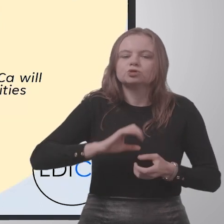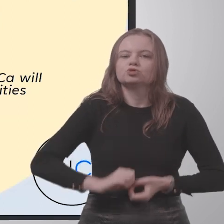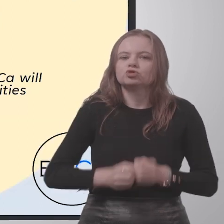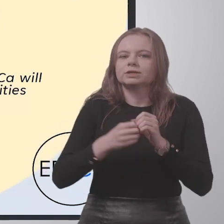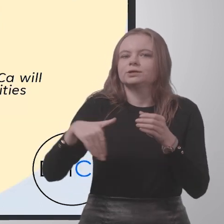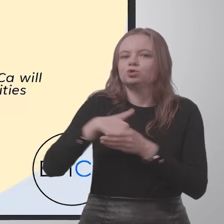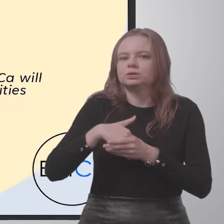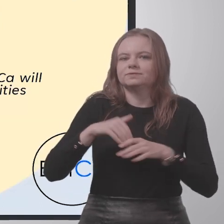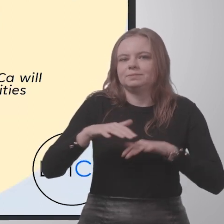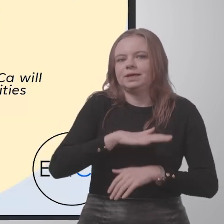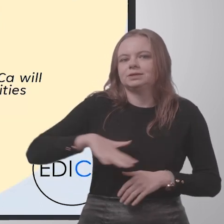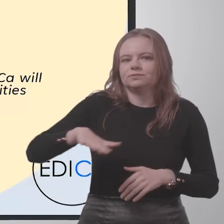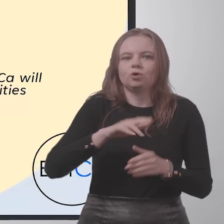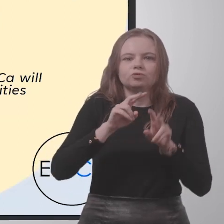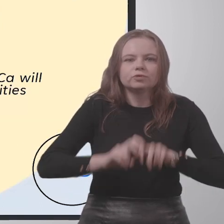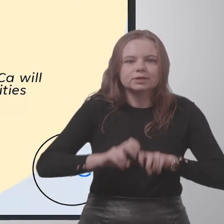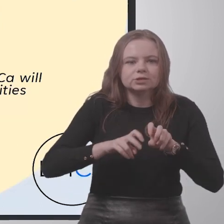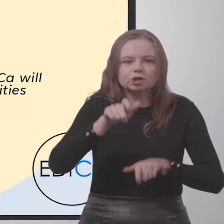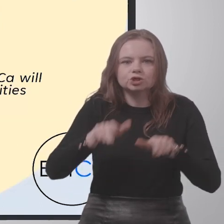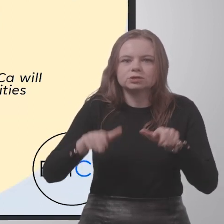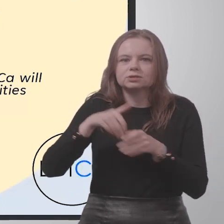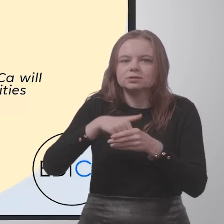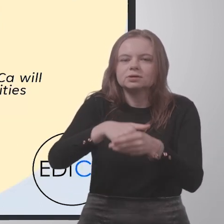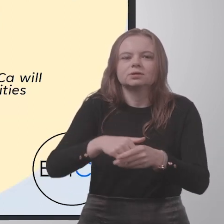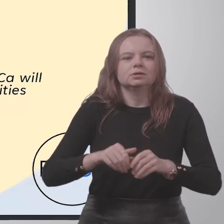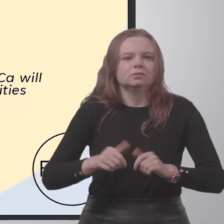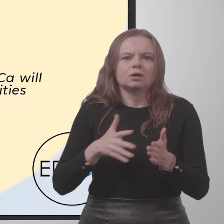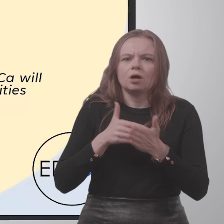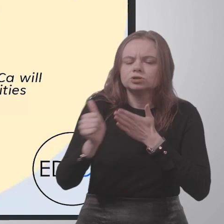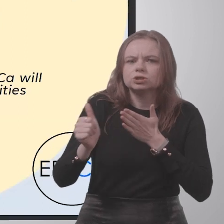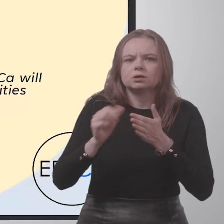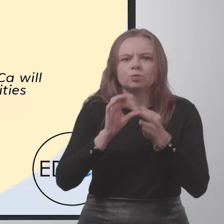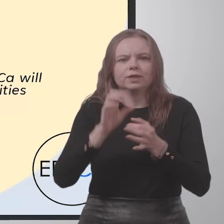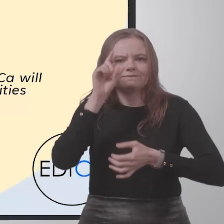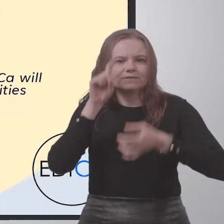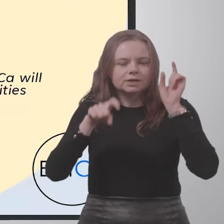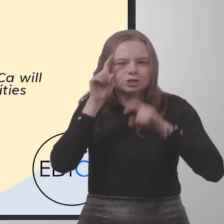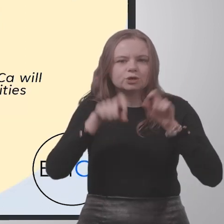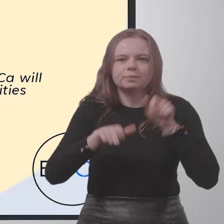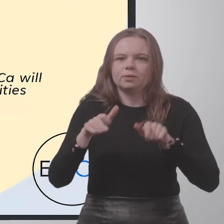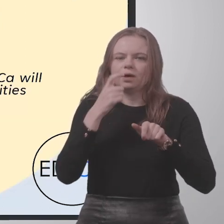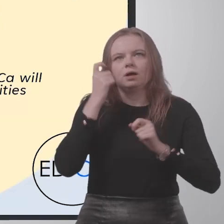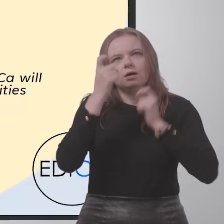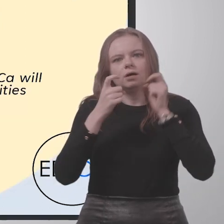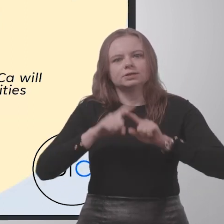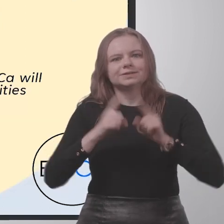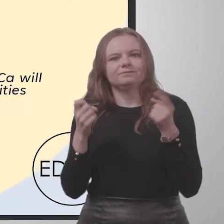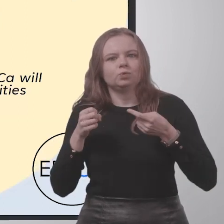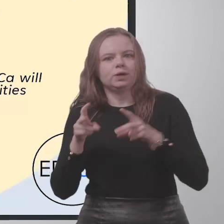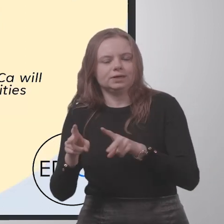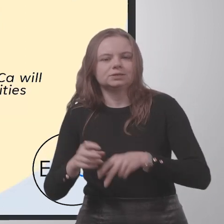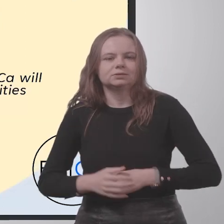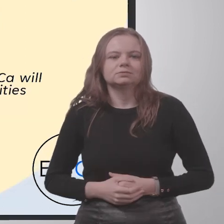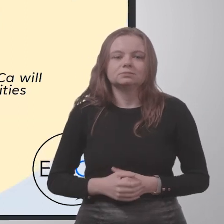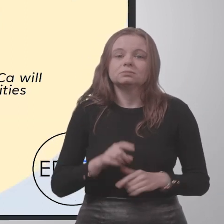space for researchers and develop innovative cultures that enable diverse researchers to think and thrive in different ways. One of the